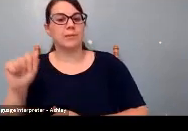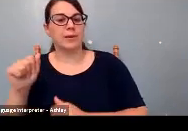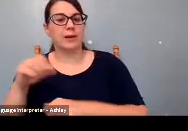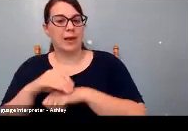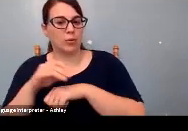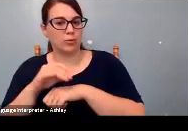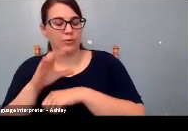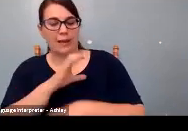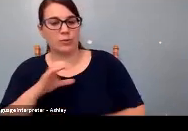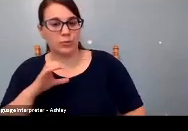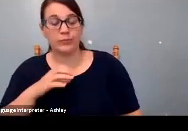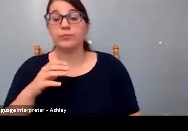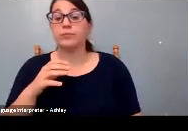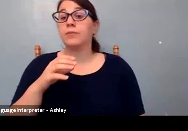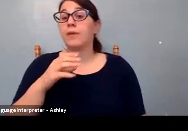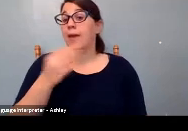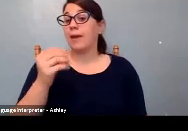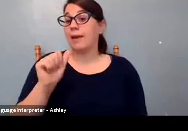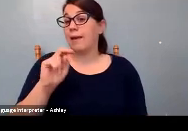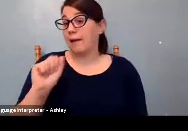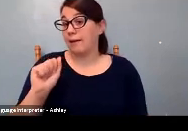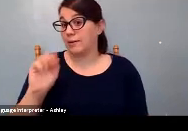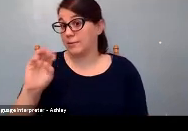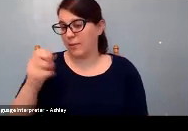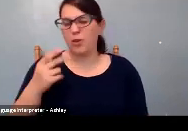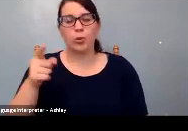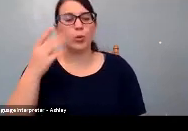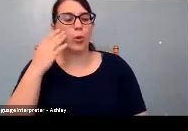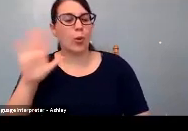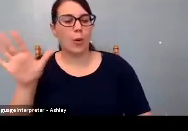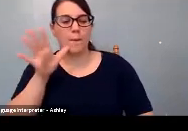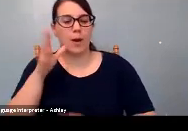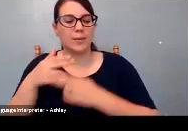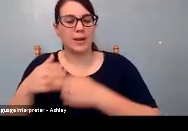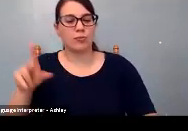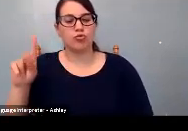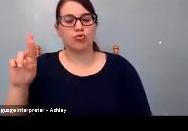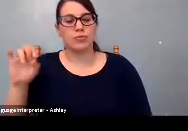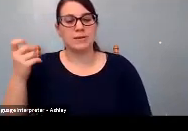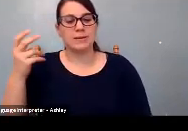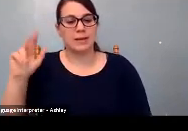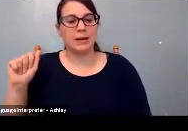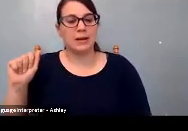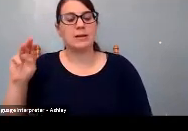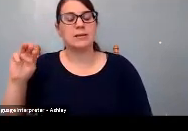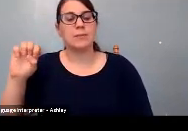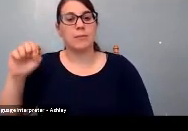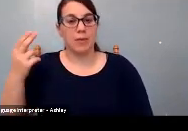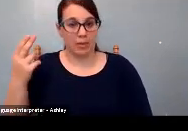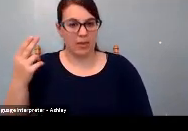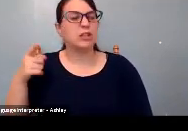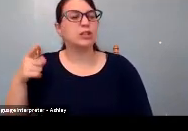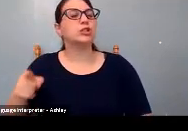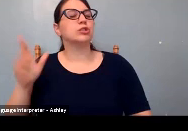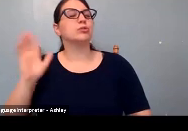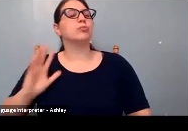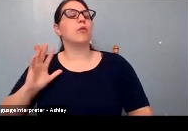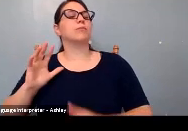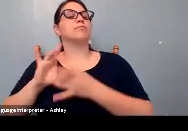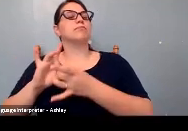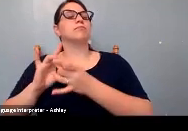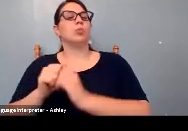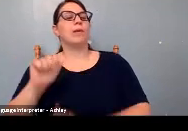Christina Smith. She was the director of the ARC of the Mid-Ohio Valley for many years. Christy, Christina, and another